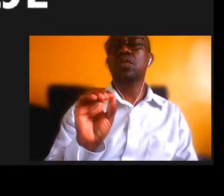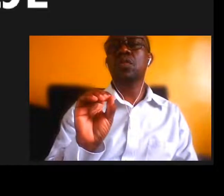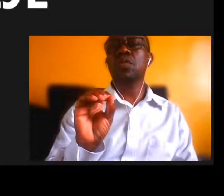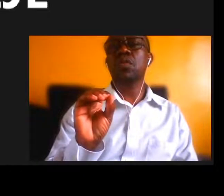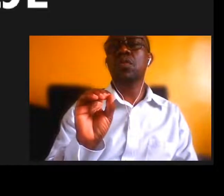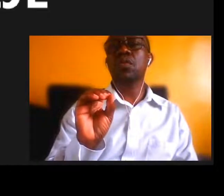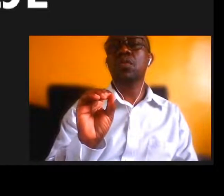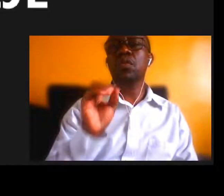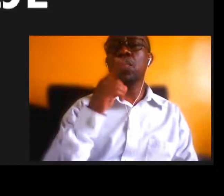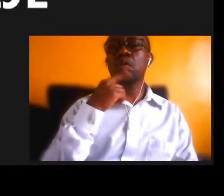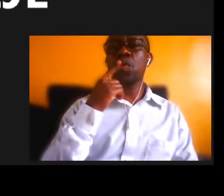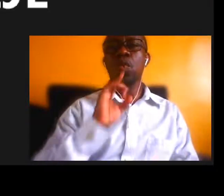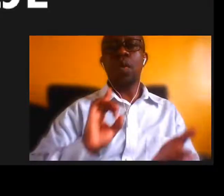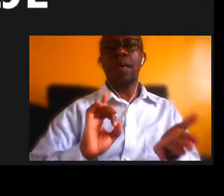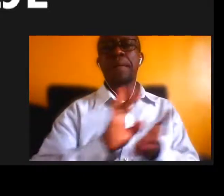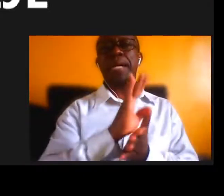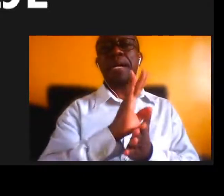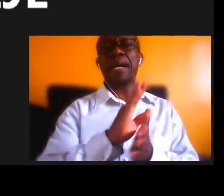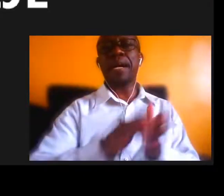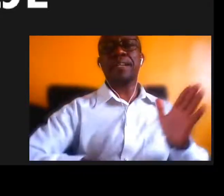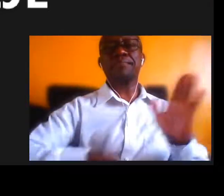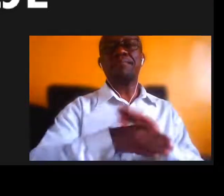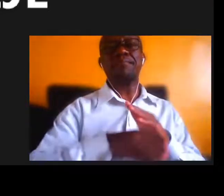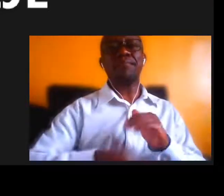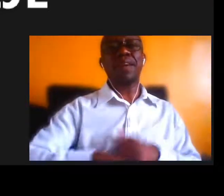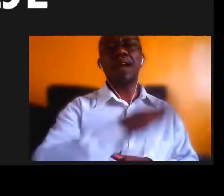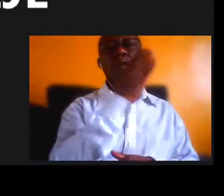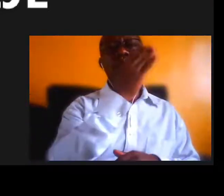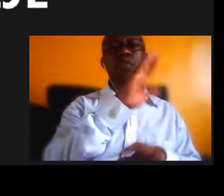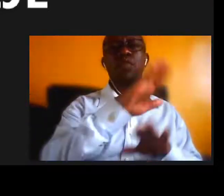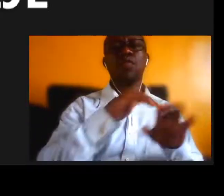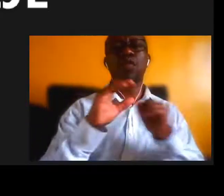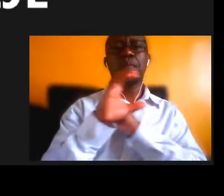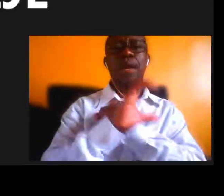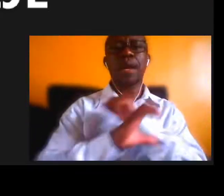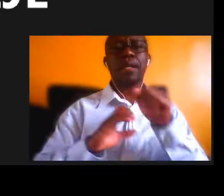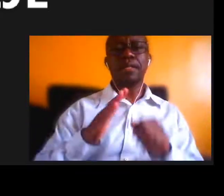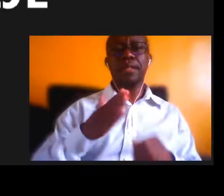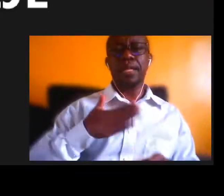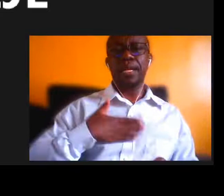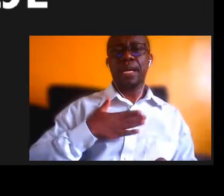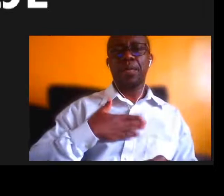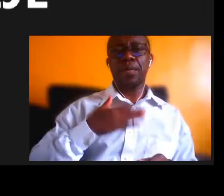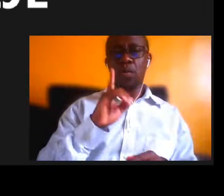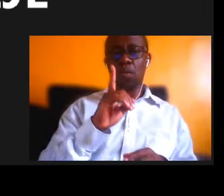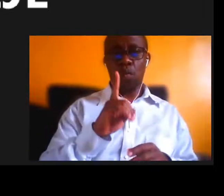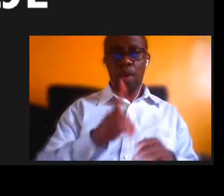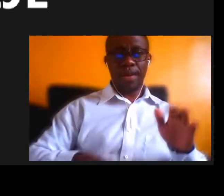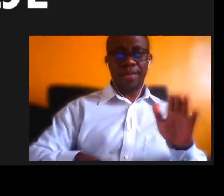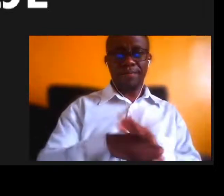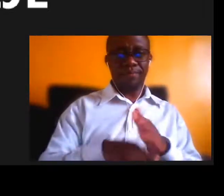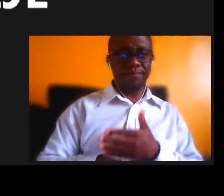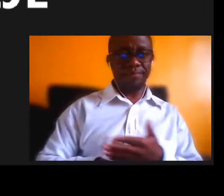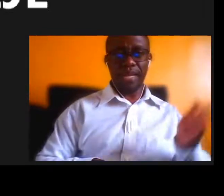sacked from our country. This is one of the major issues that we had.